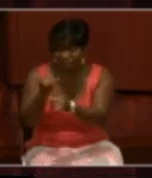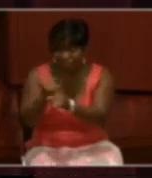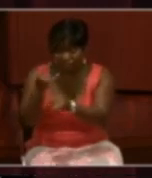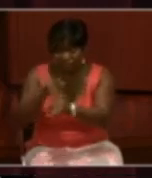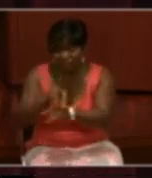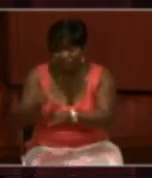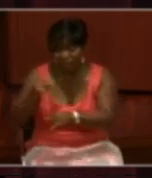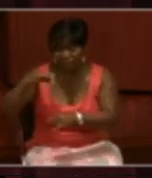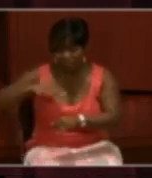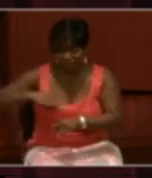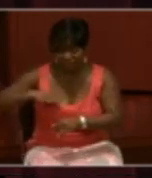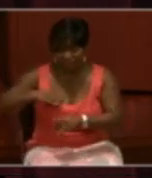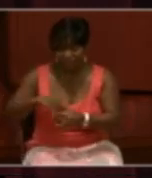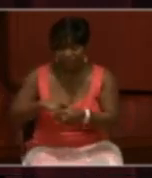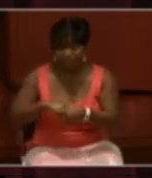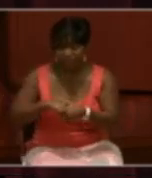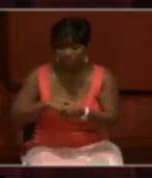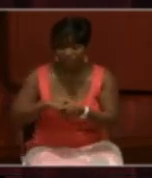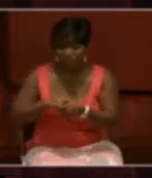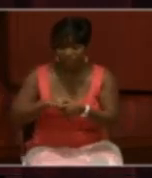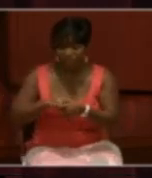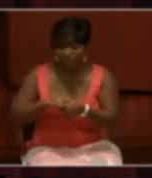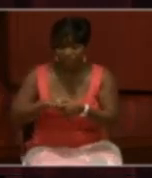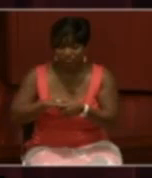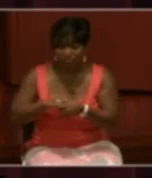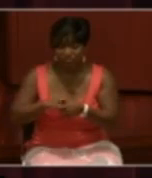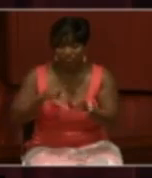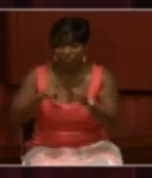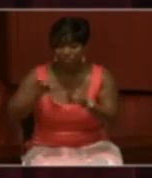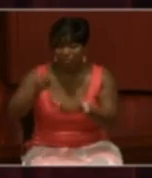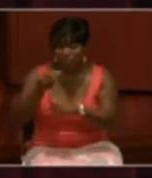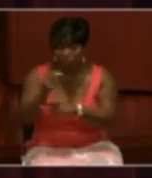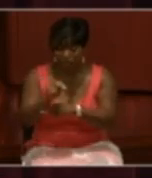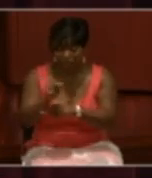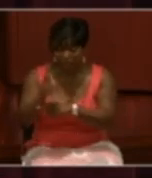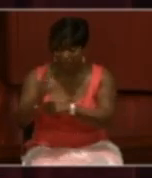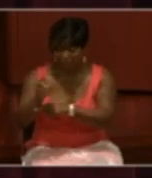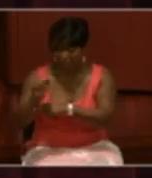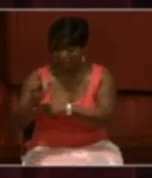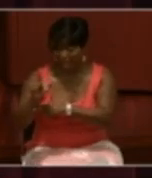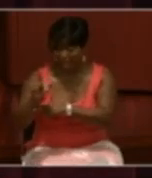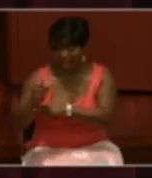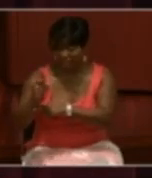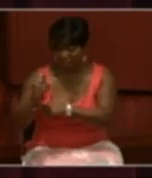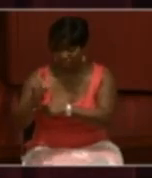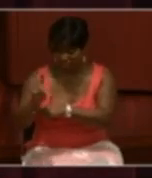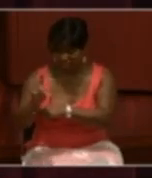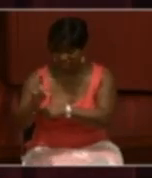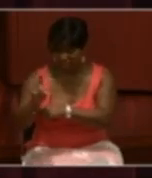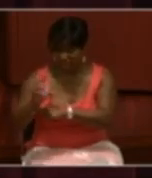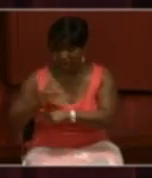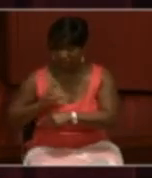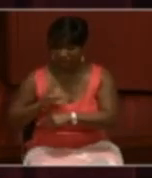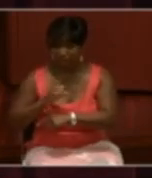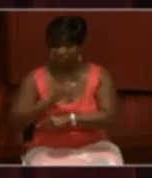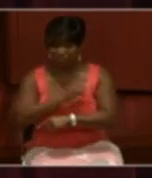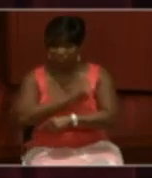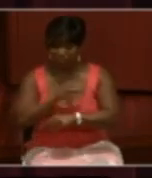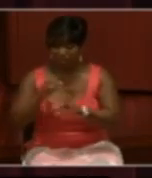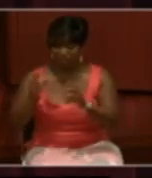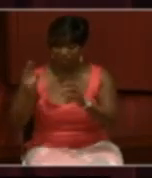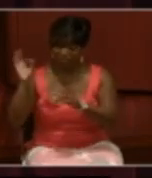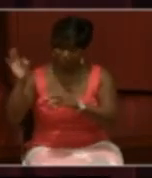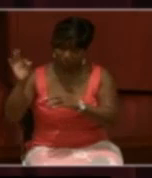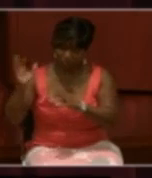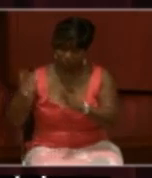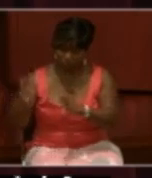benefit. But eventually, John W. Alford, a congregational minister and abolitionist from New York,